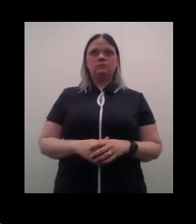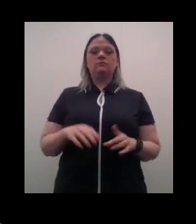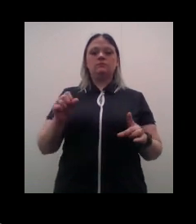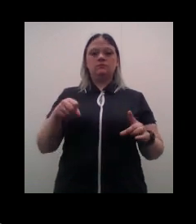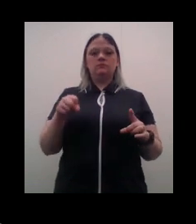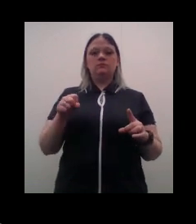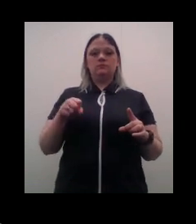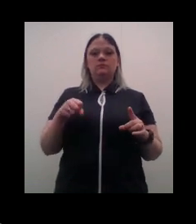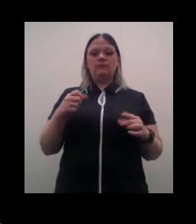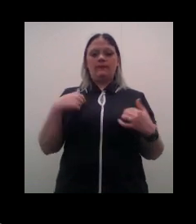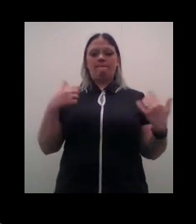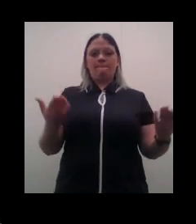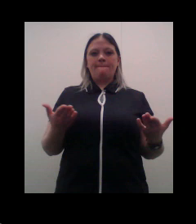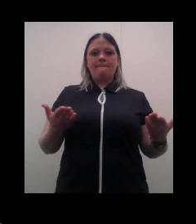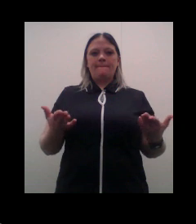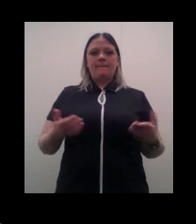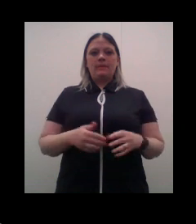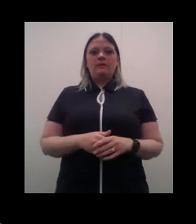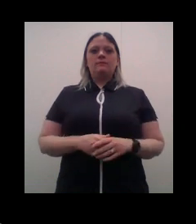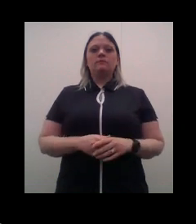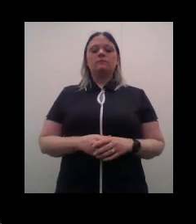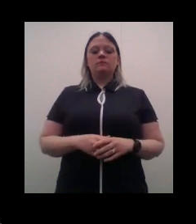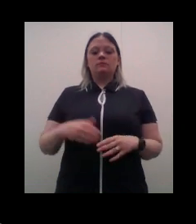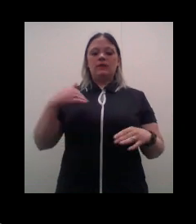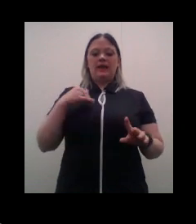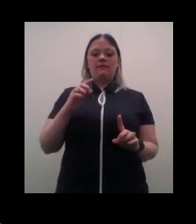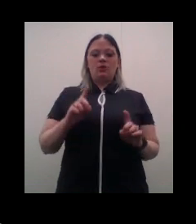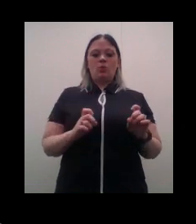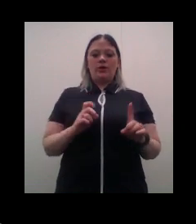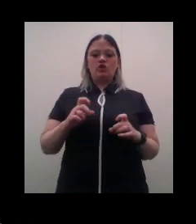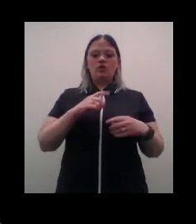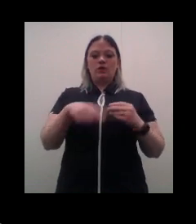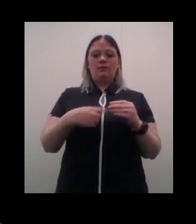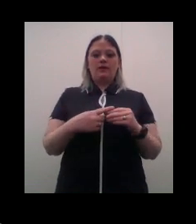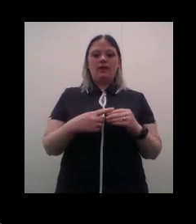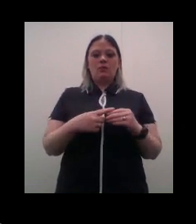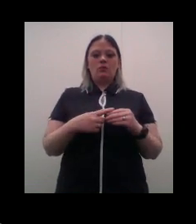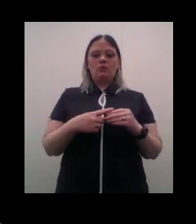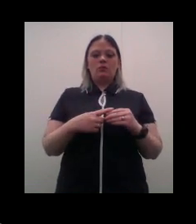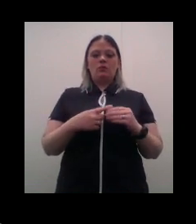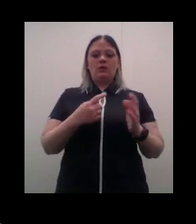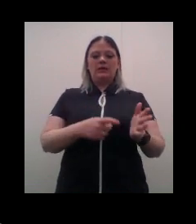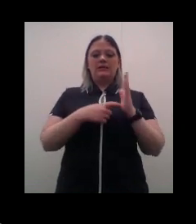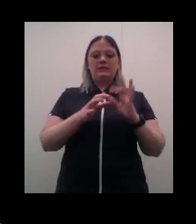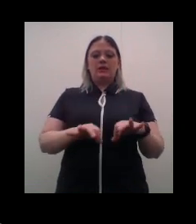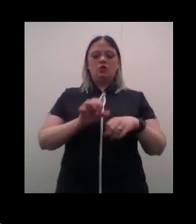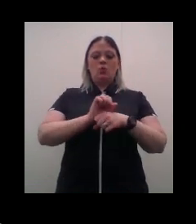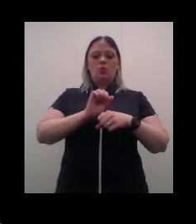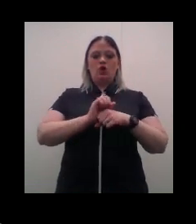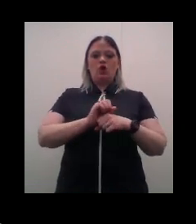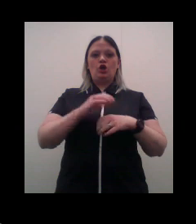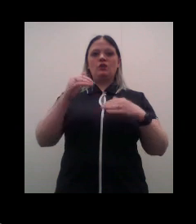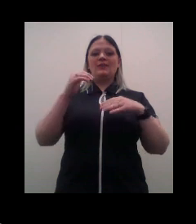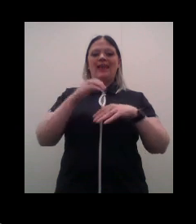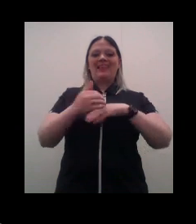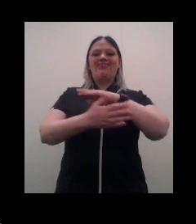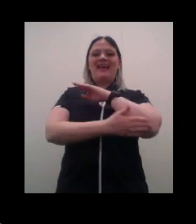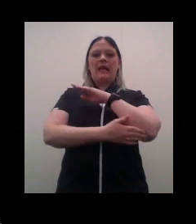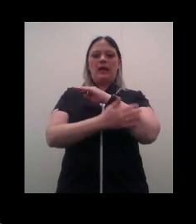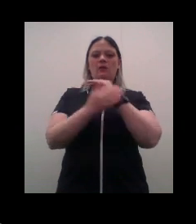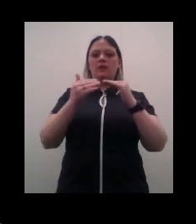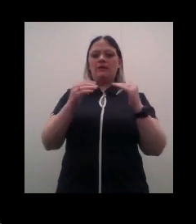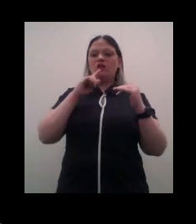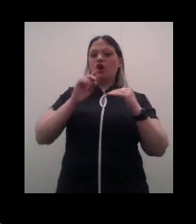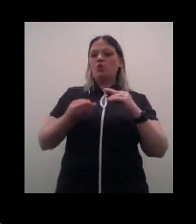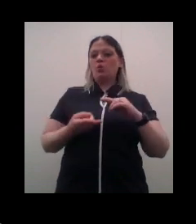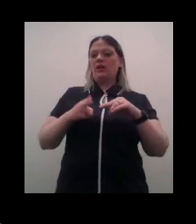Yes, Mark, I'm here. I had a question about essential workers at the county level. Are you increasing the